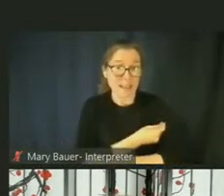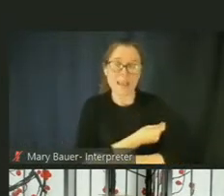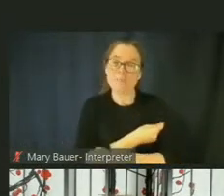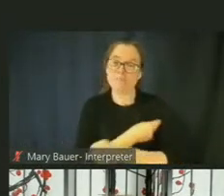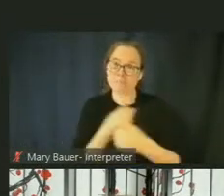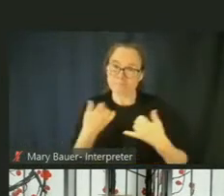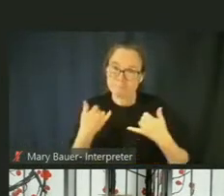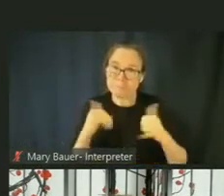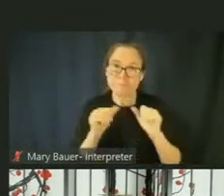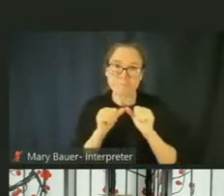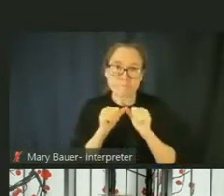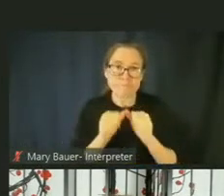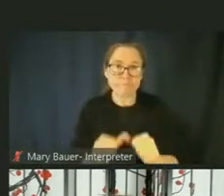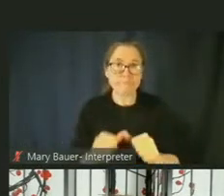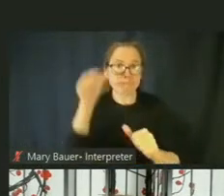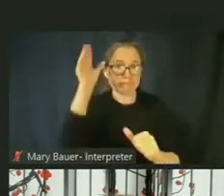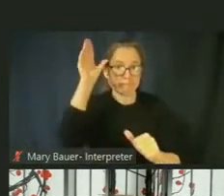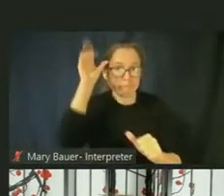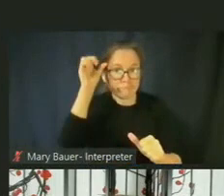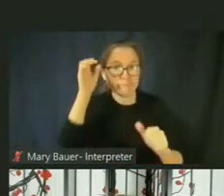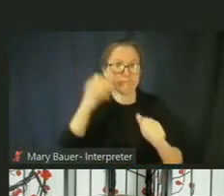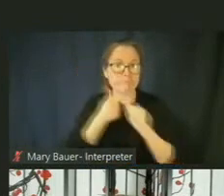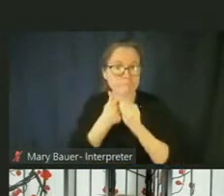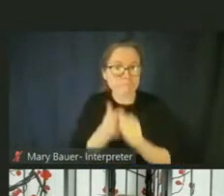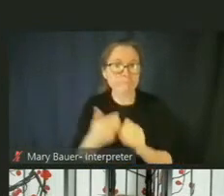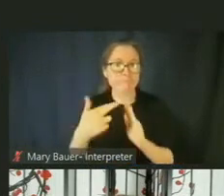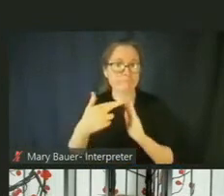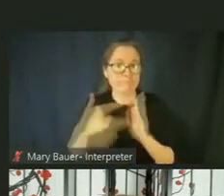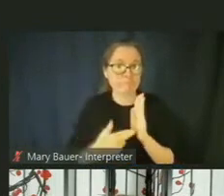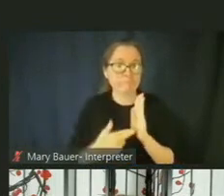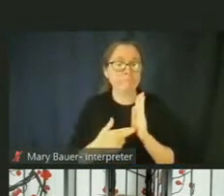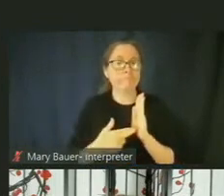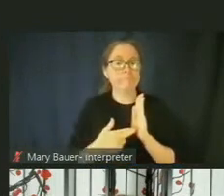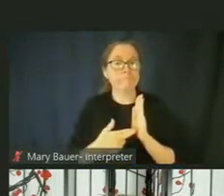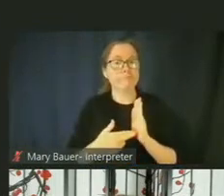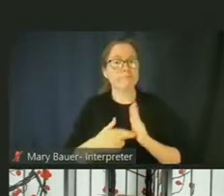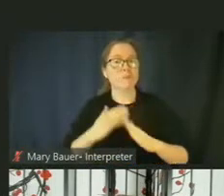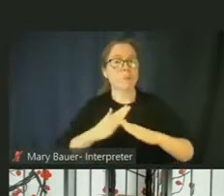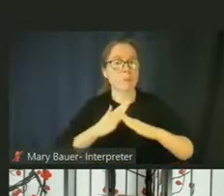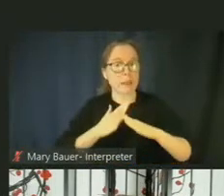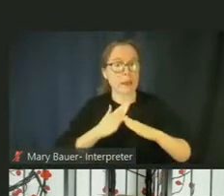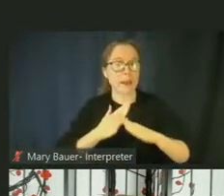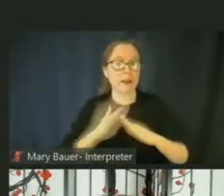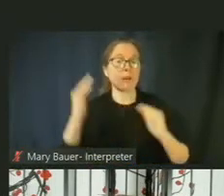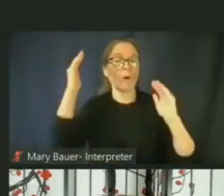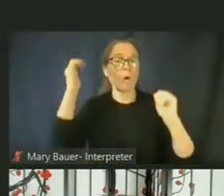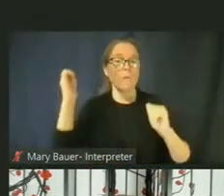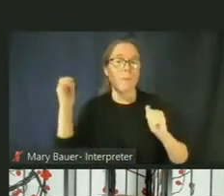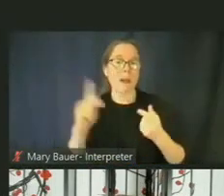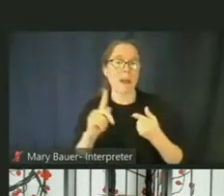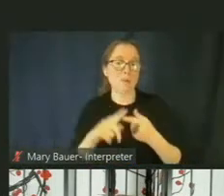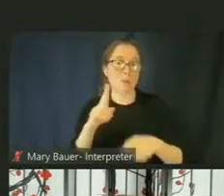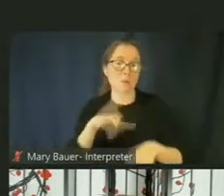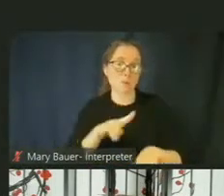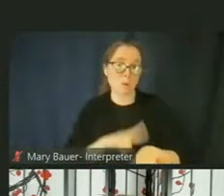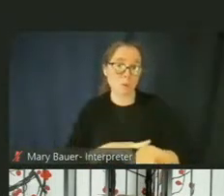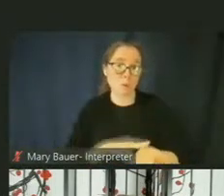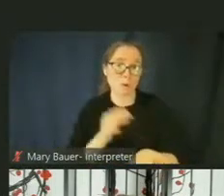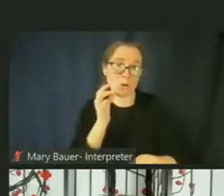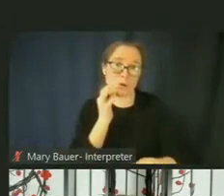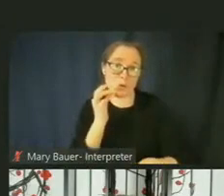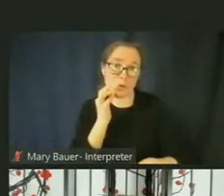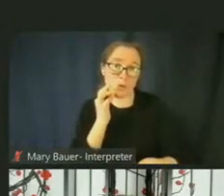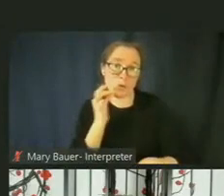all these different public health measures and guidance to hopefully get us to return back to normal pretty soon. And next